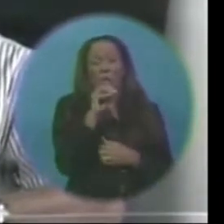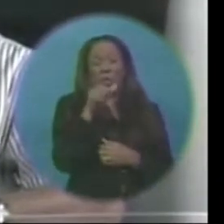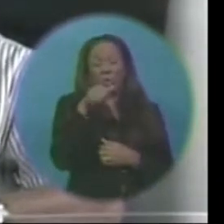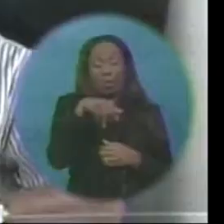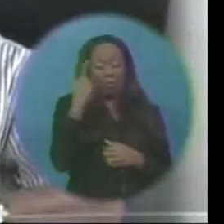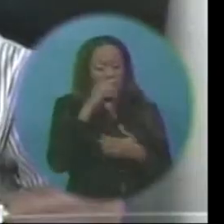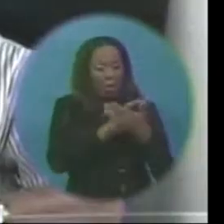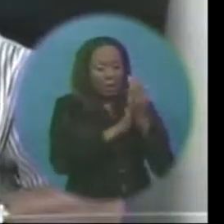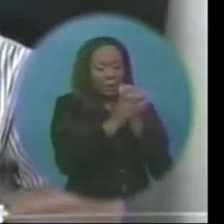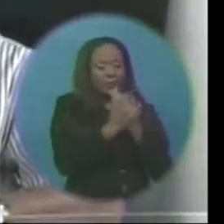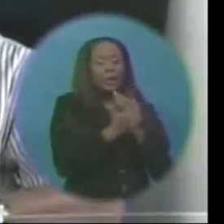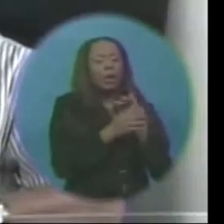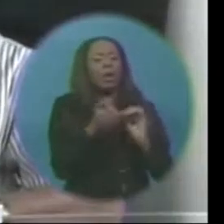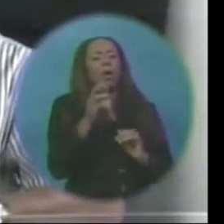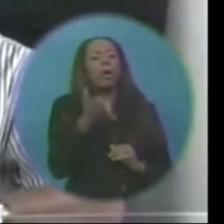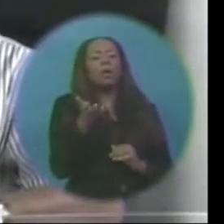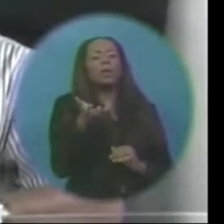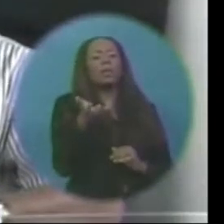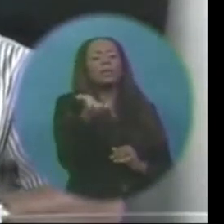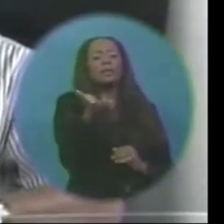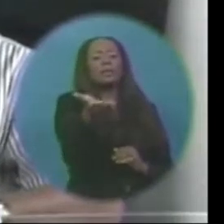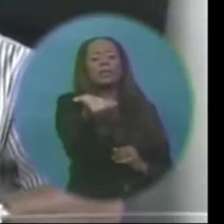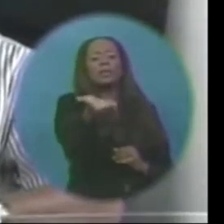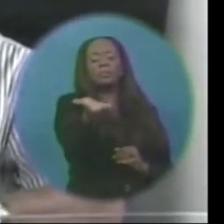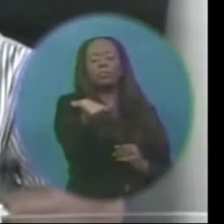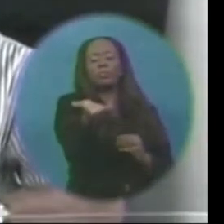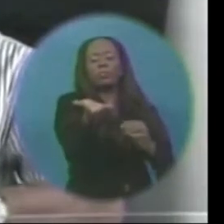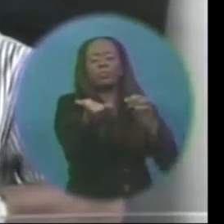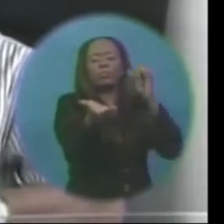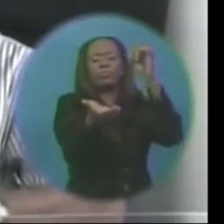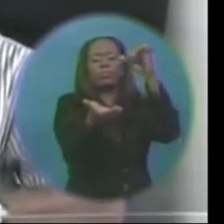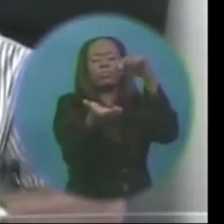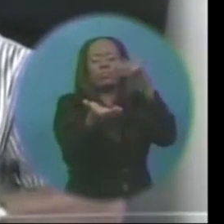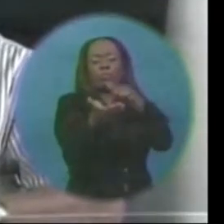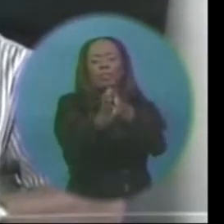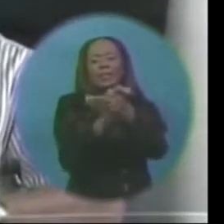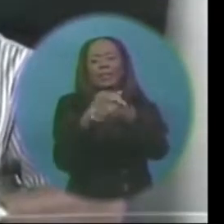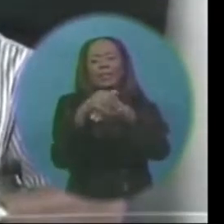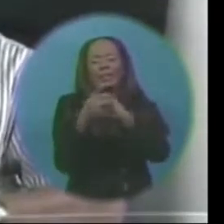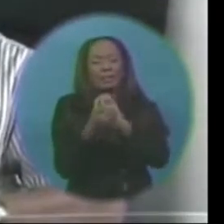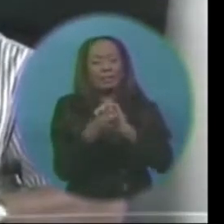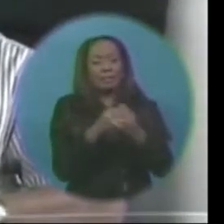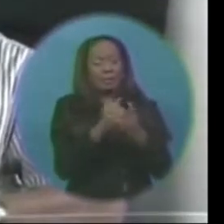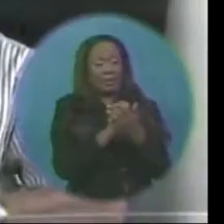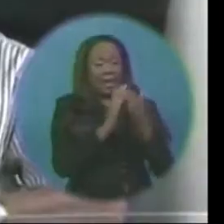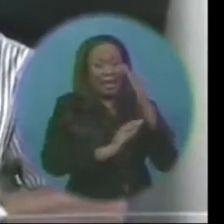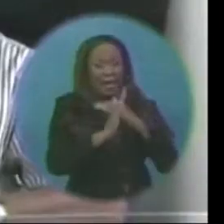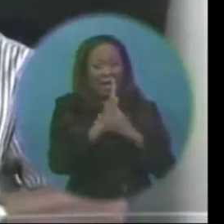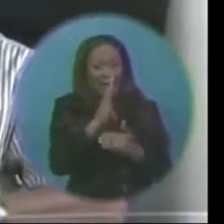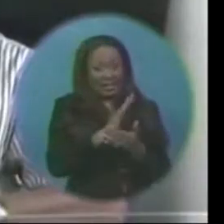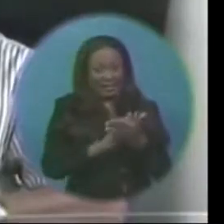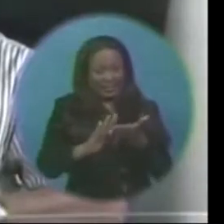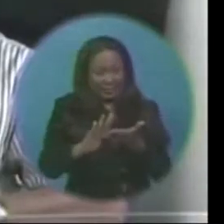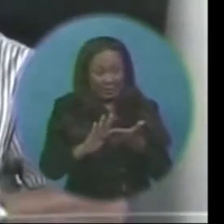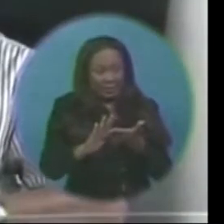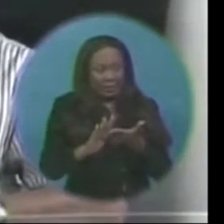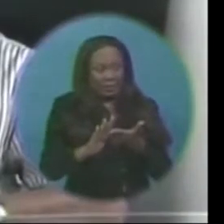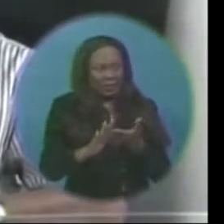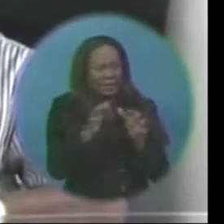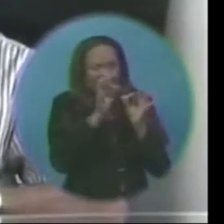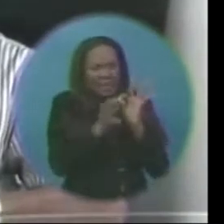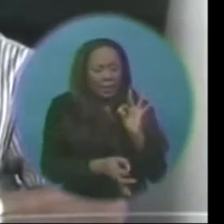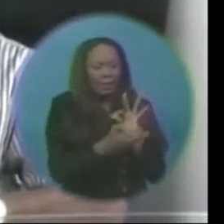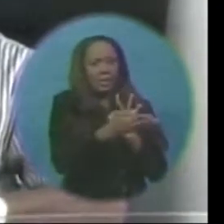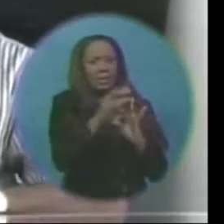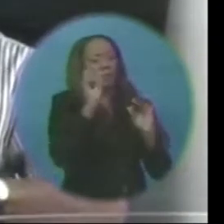sanitizers. They should be paper towels to wipe your hands. These are very simple measures that I think we